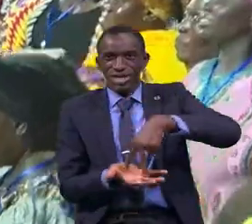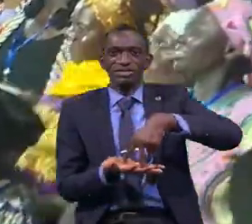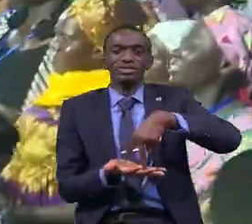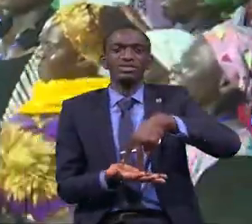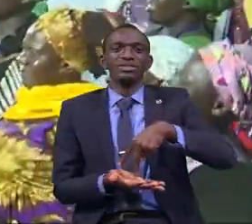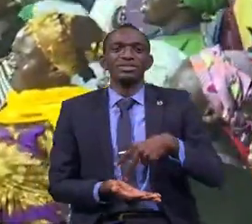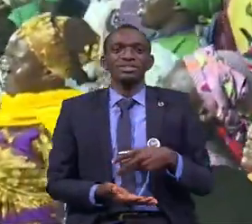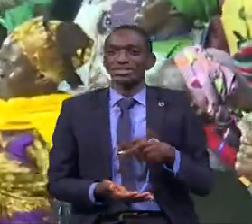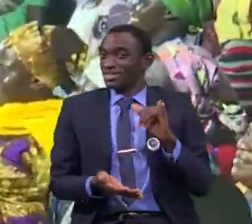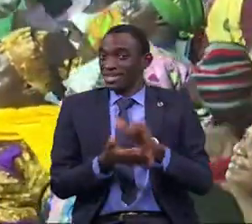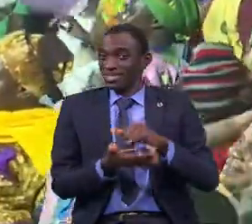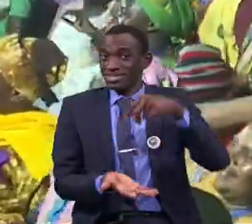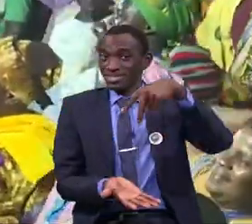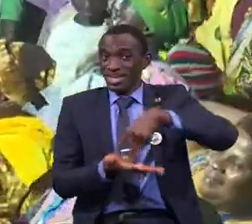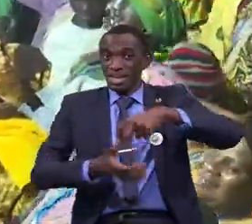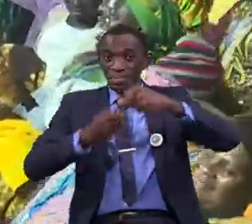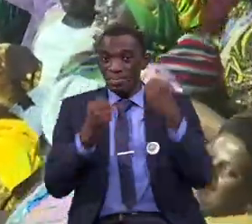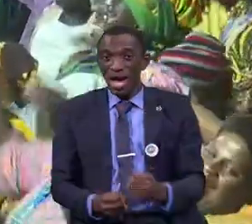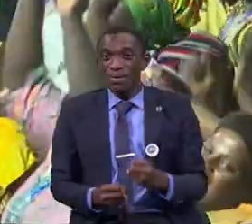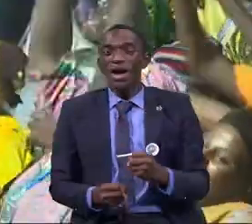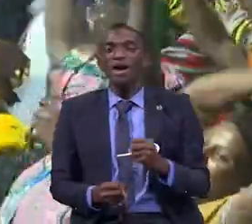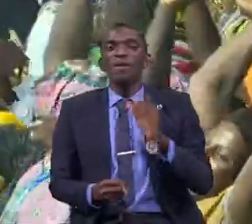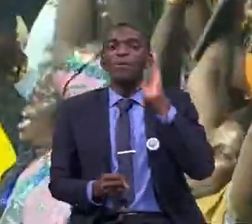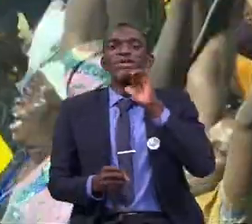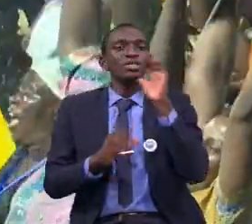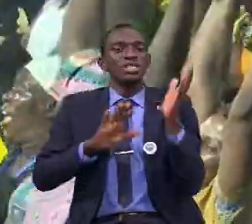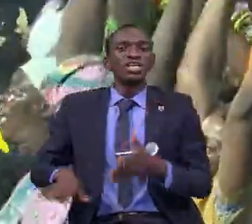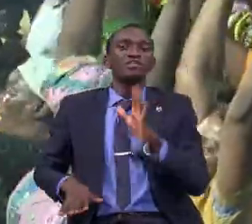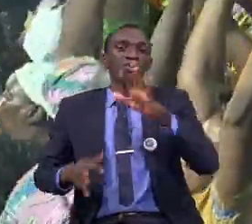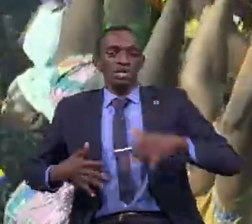That standing power will never leave your life.